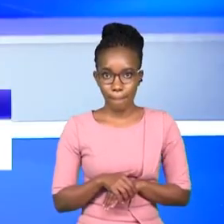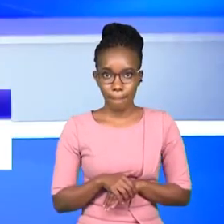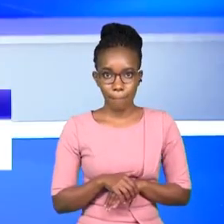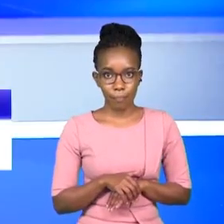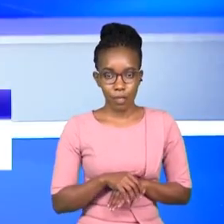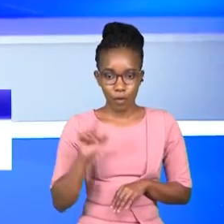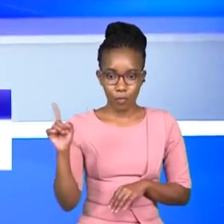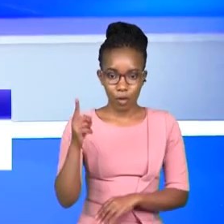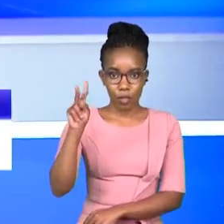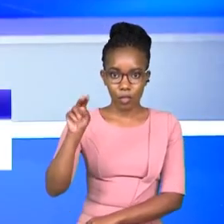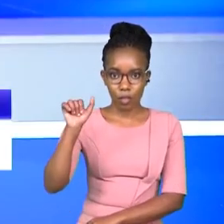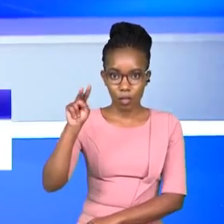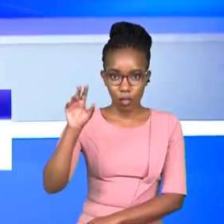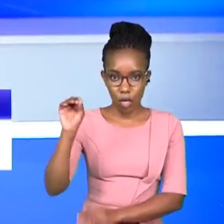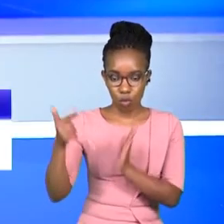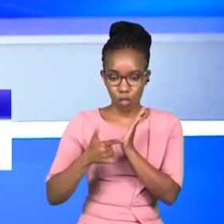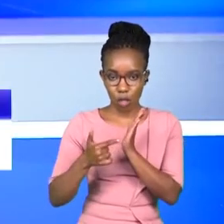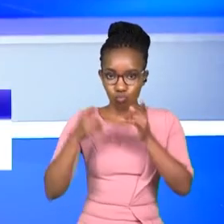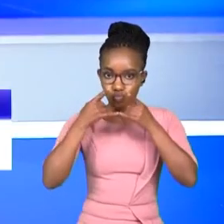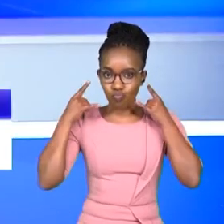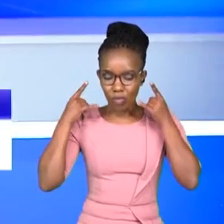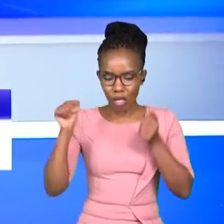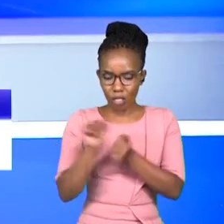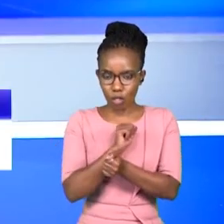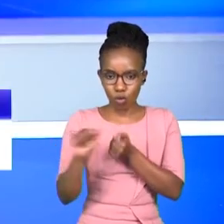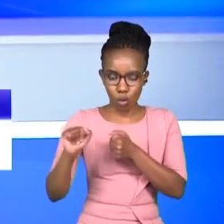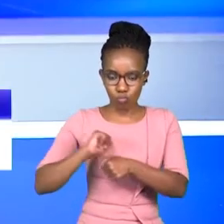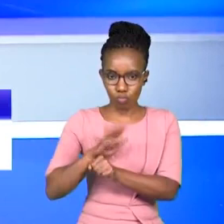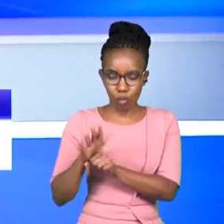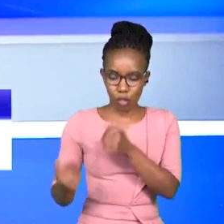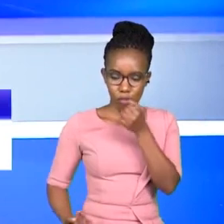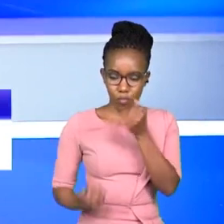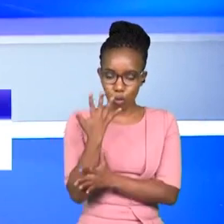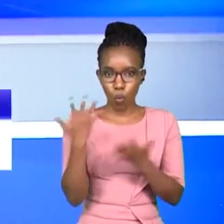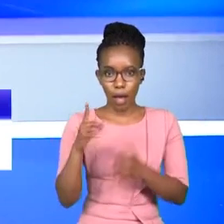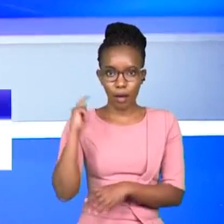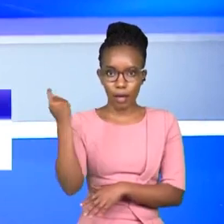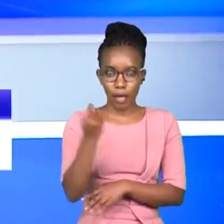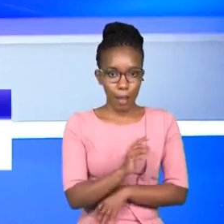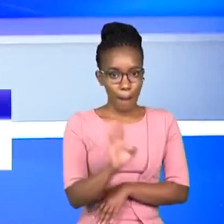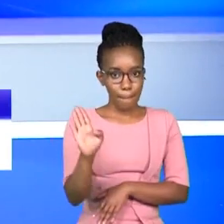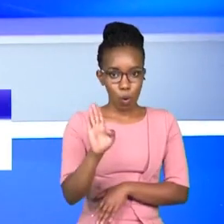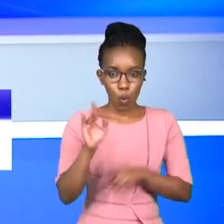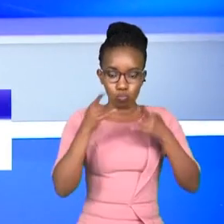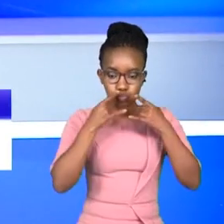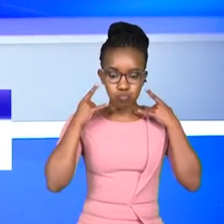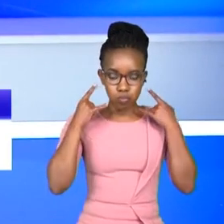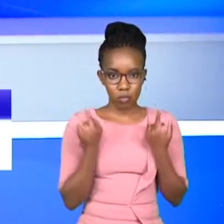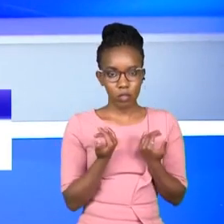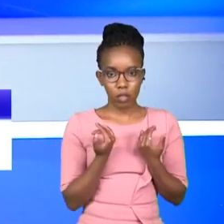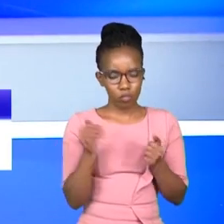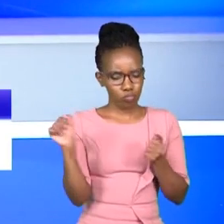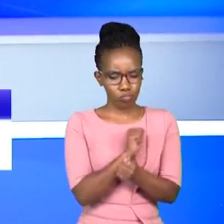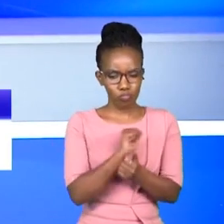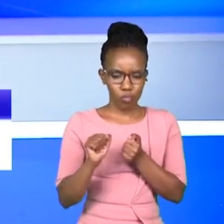The first nanotechnology mask that can destroy COVID-19 has been developed in Kenya. The blue double-layer face mask that kills bacteria, viruses